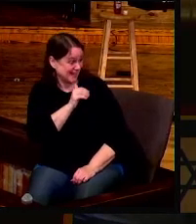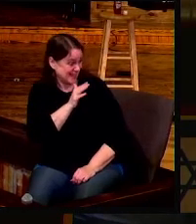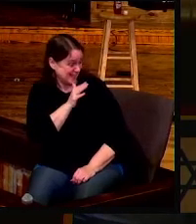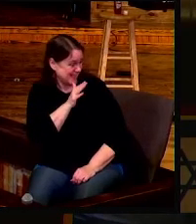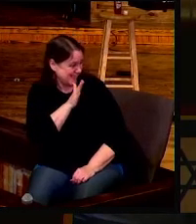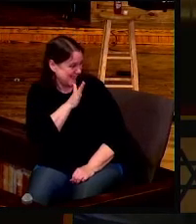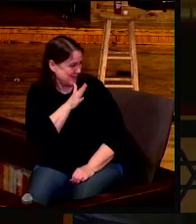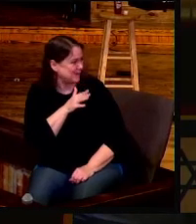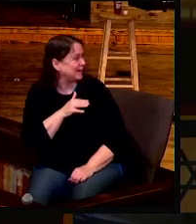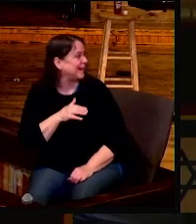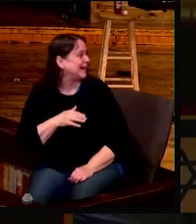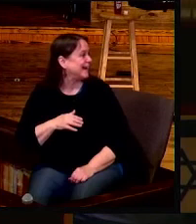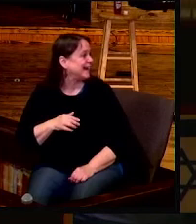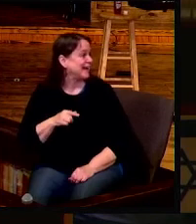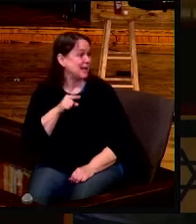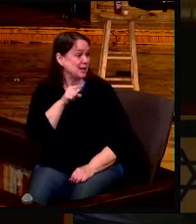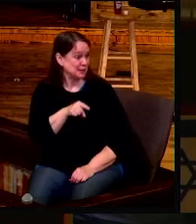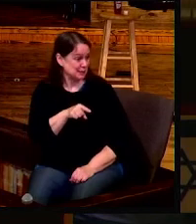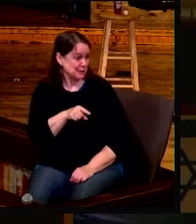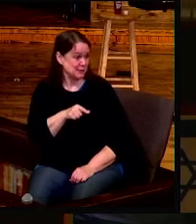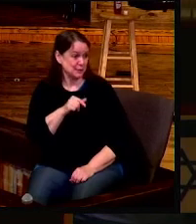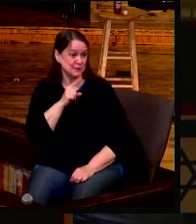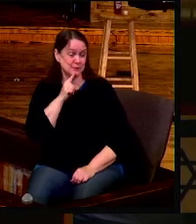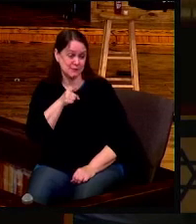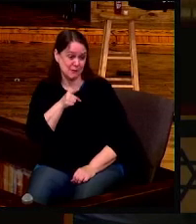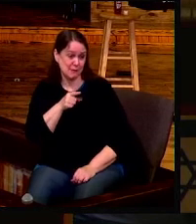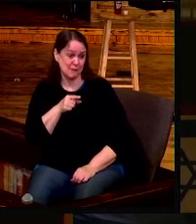you talk to your husband like you're talking to the kids?